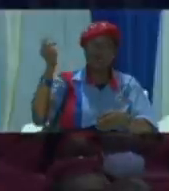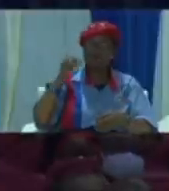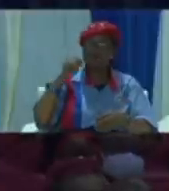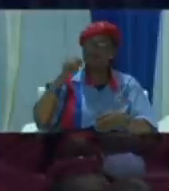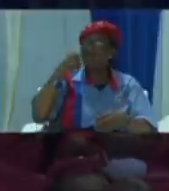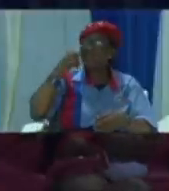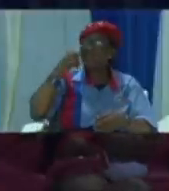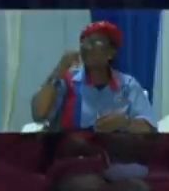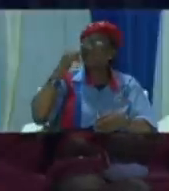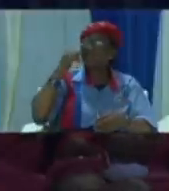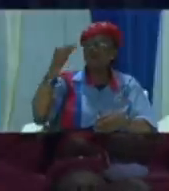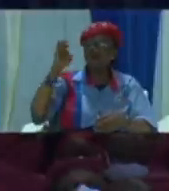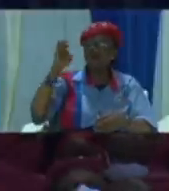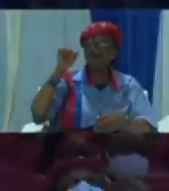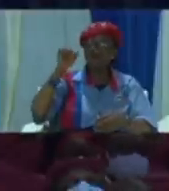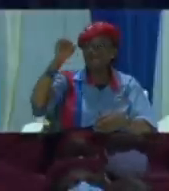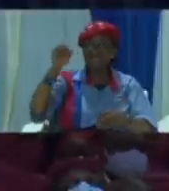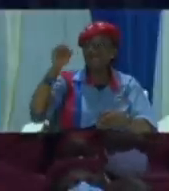brothers.